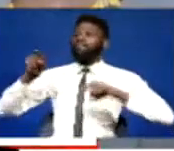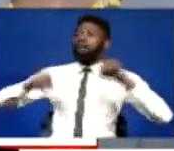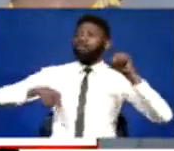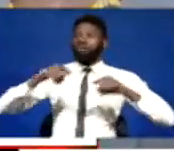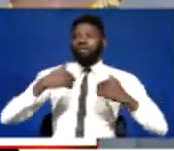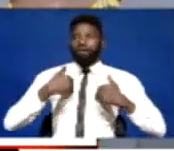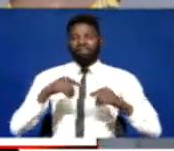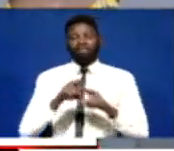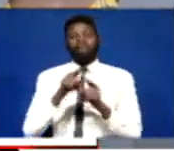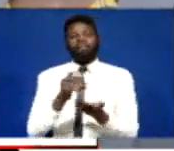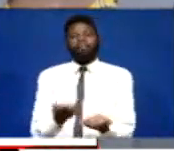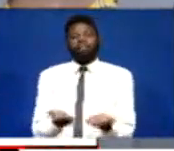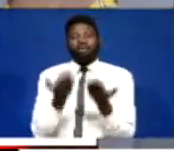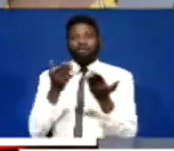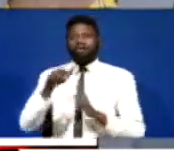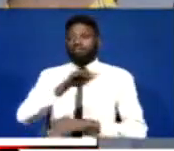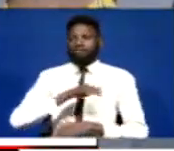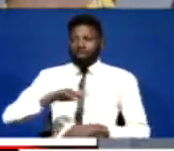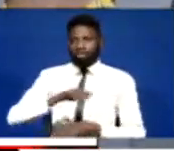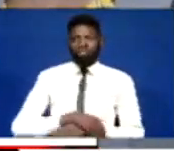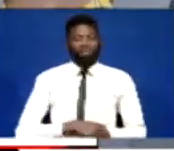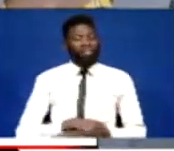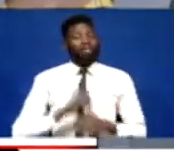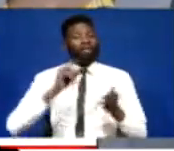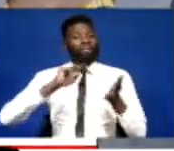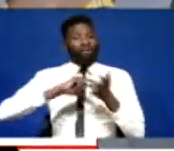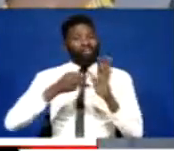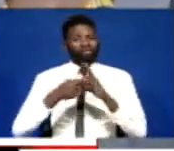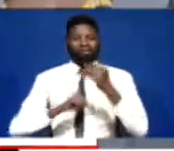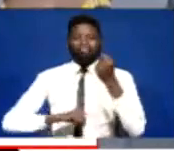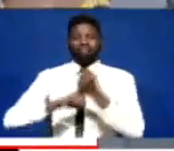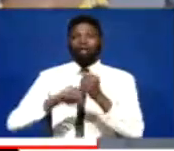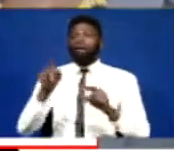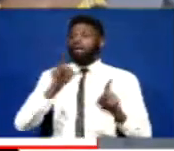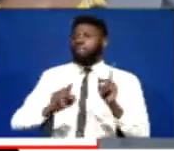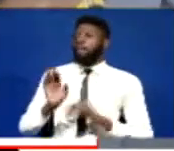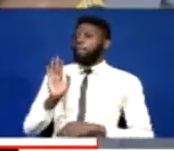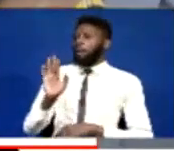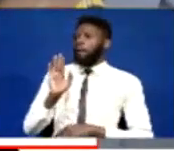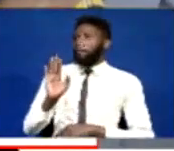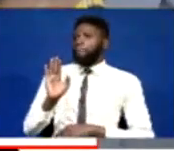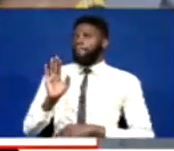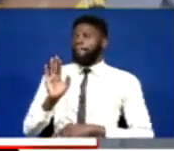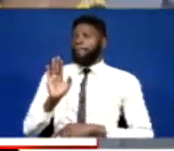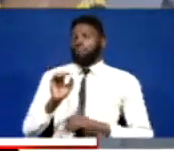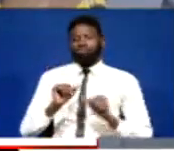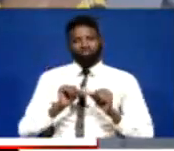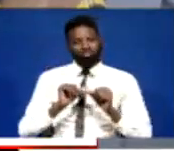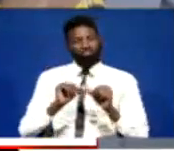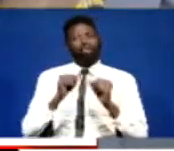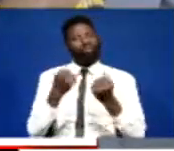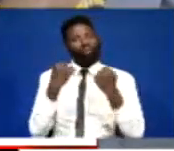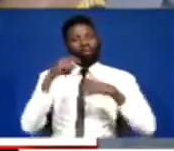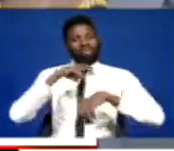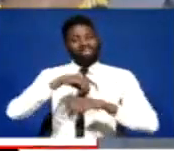really supporting people's possibility to resist in these situations, to have